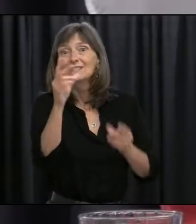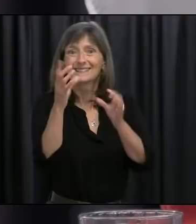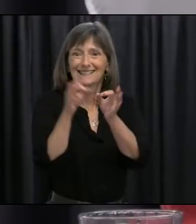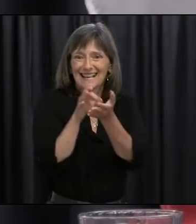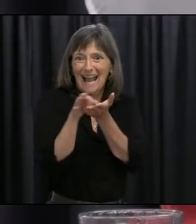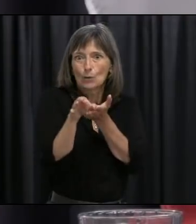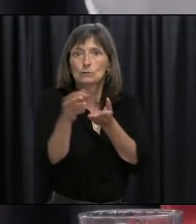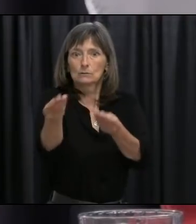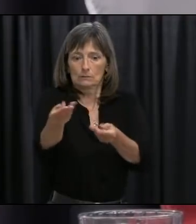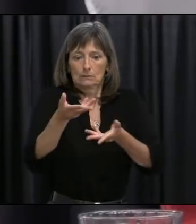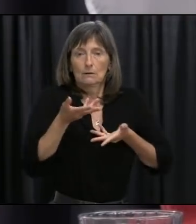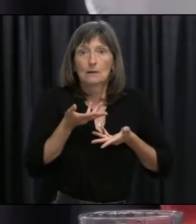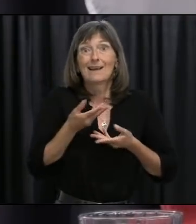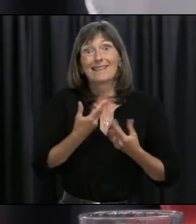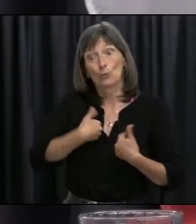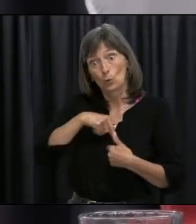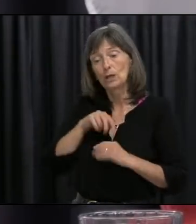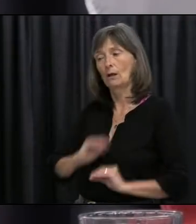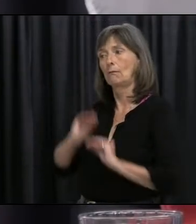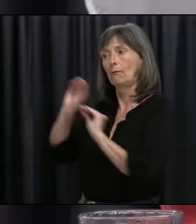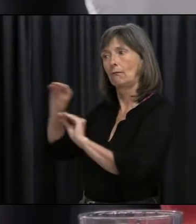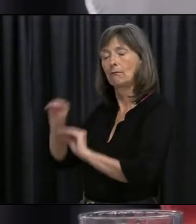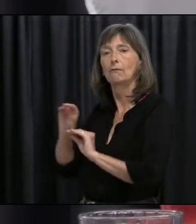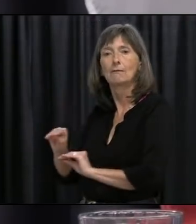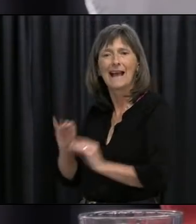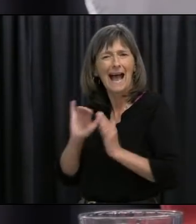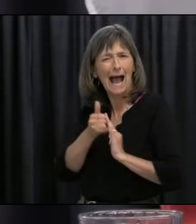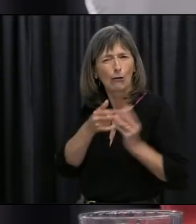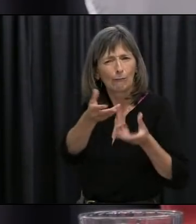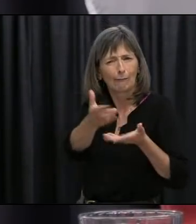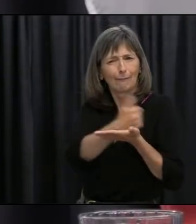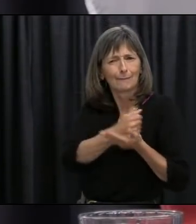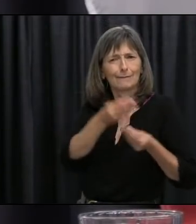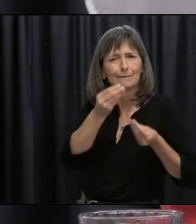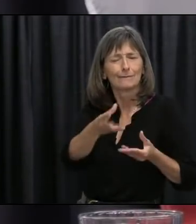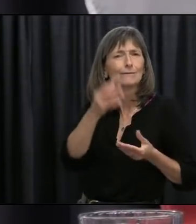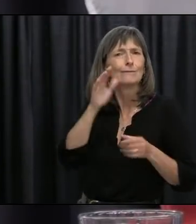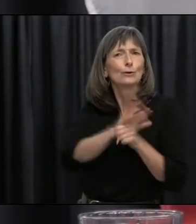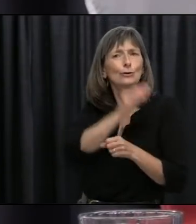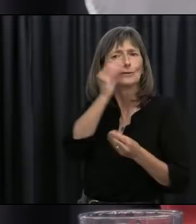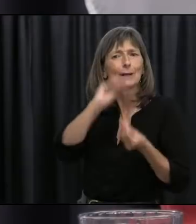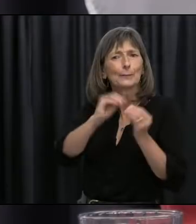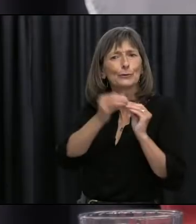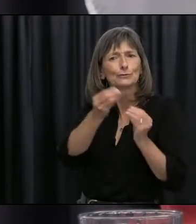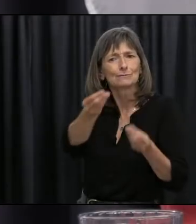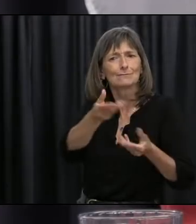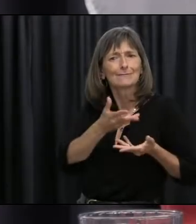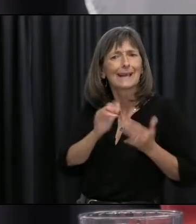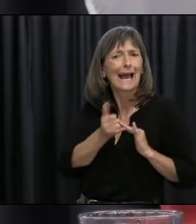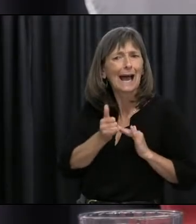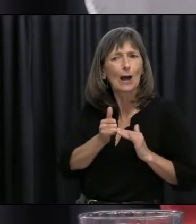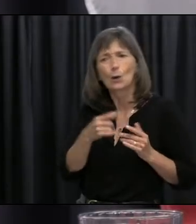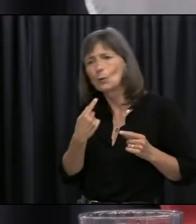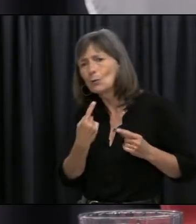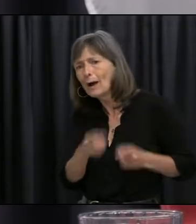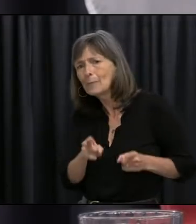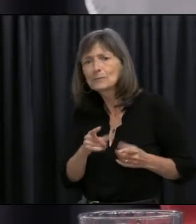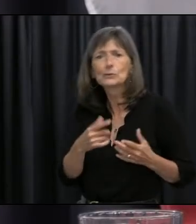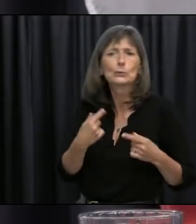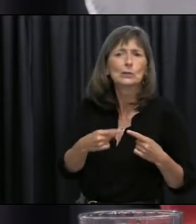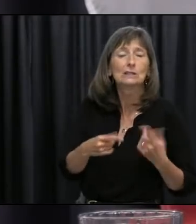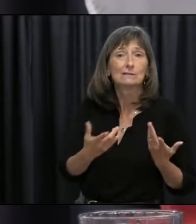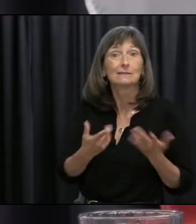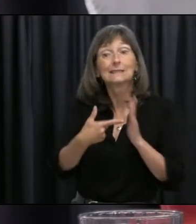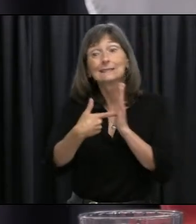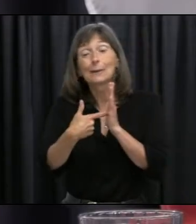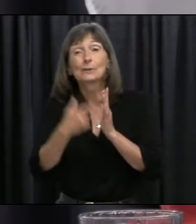the RHAs and put that up. So you know as a patient, as a primary care provider, that if you're referred to